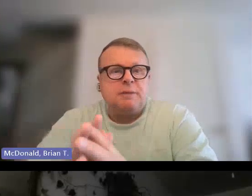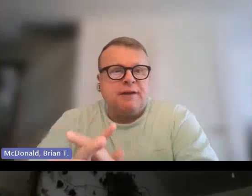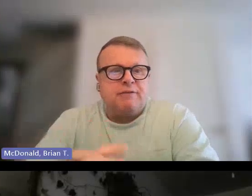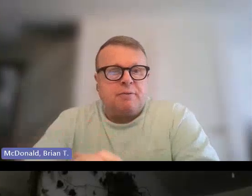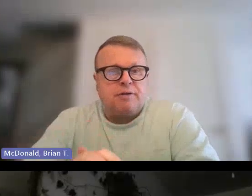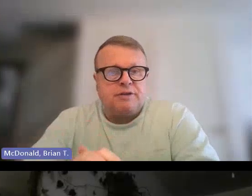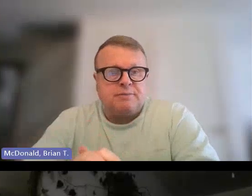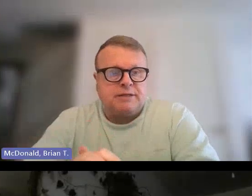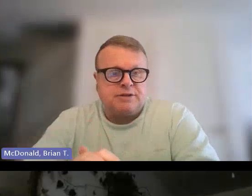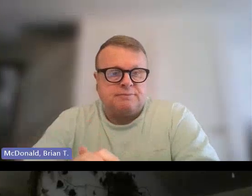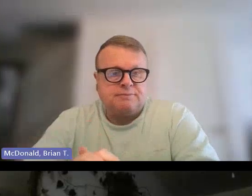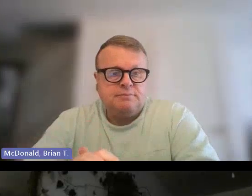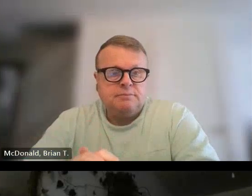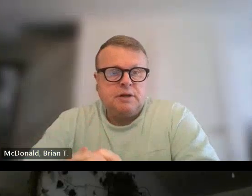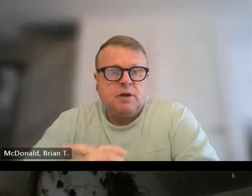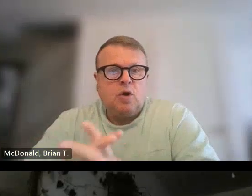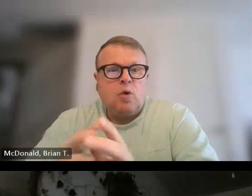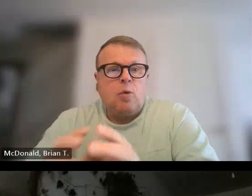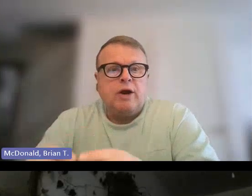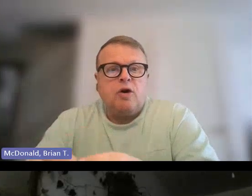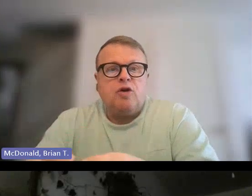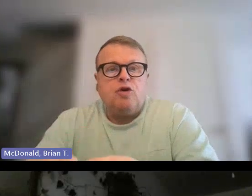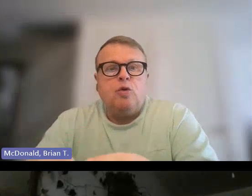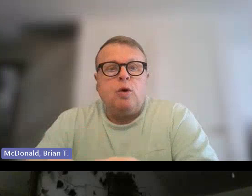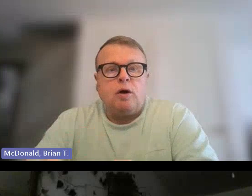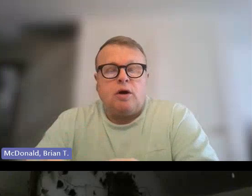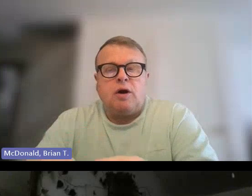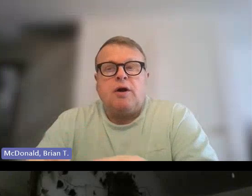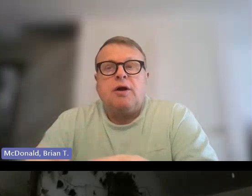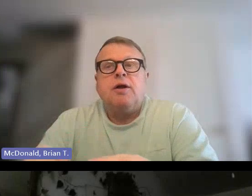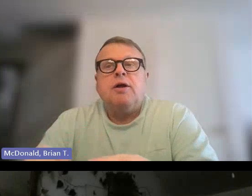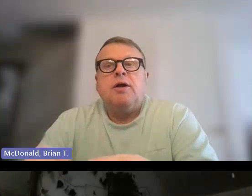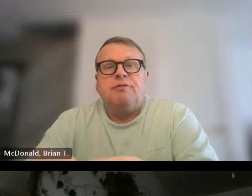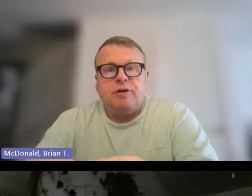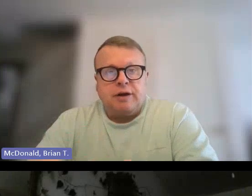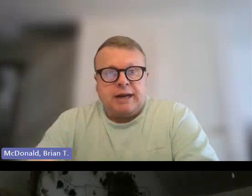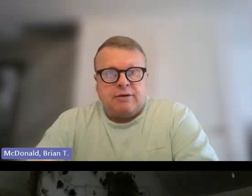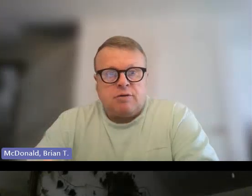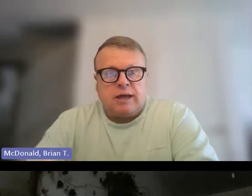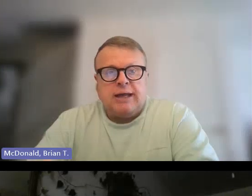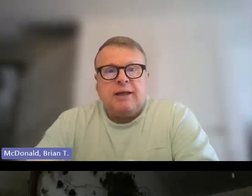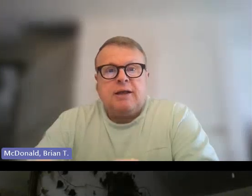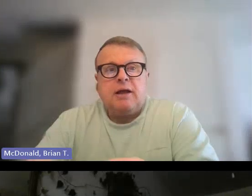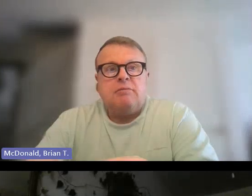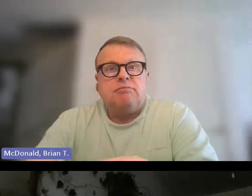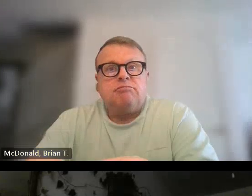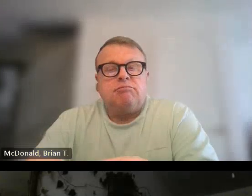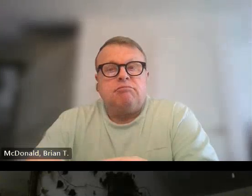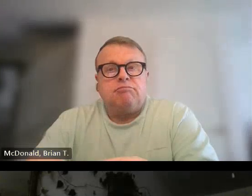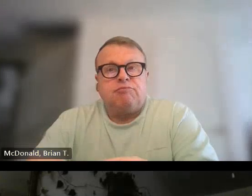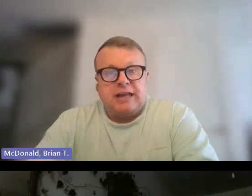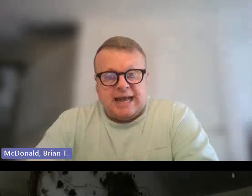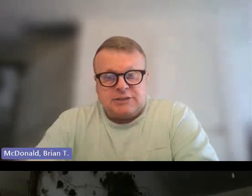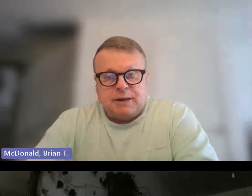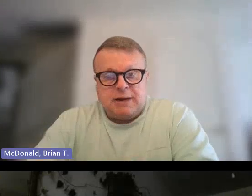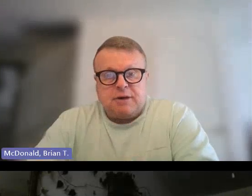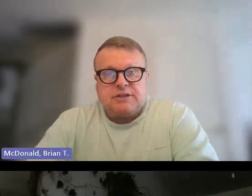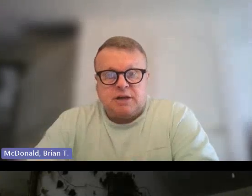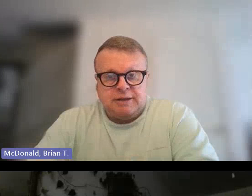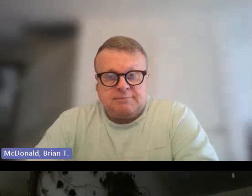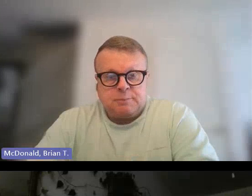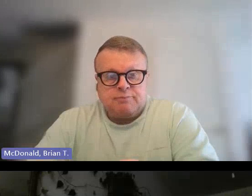This is my favorite part of the semester, where you are figuring out, okay, the